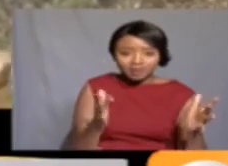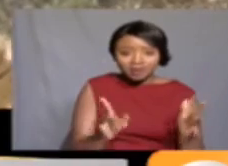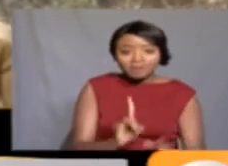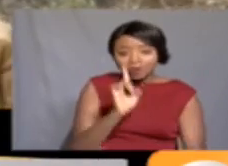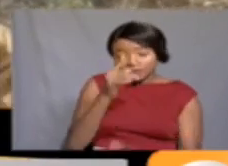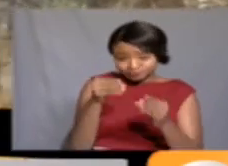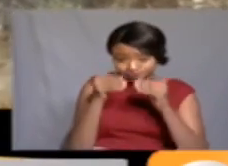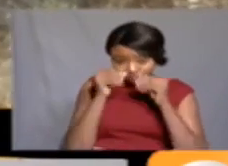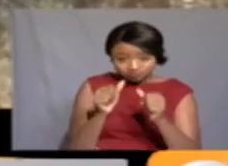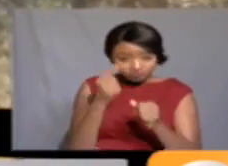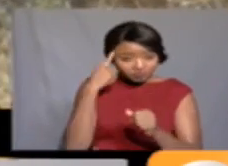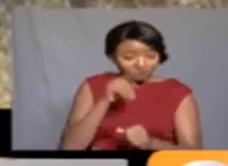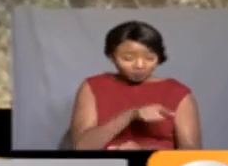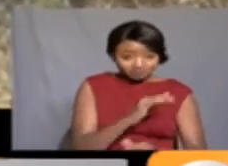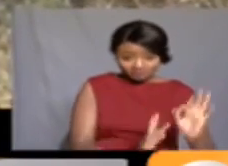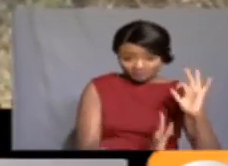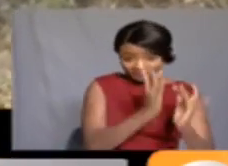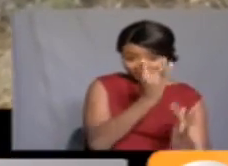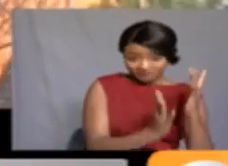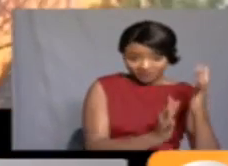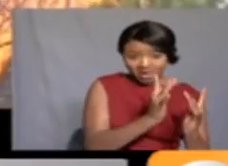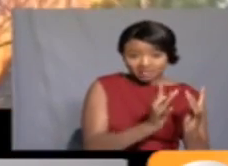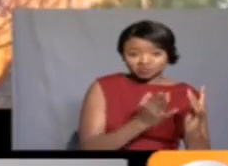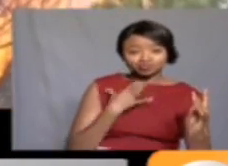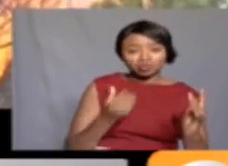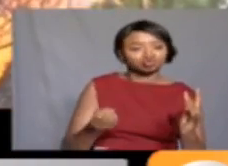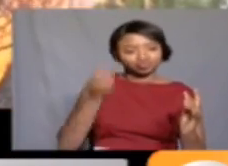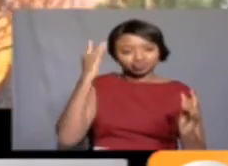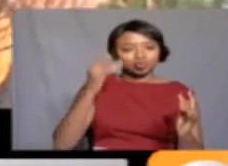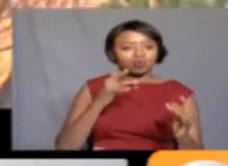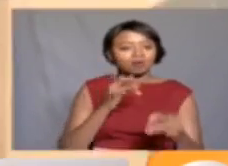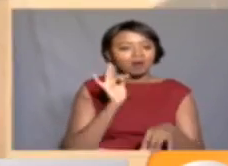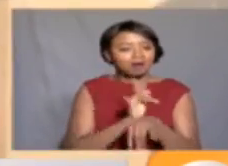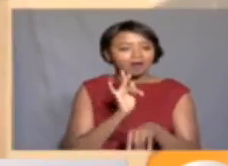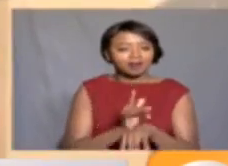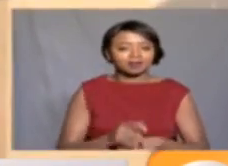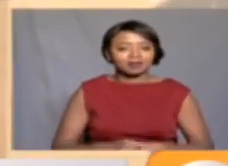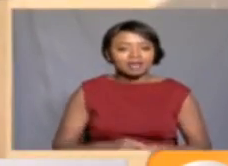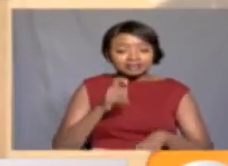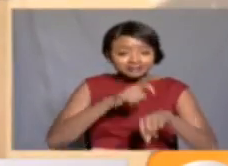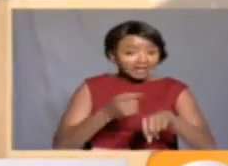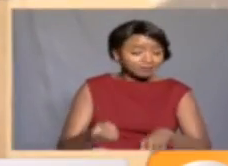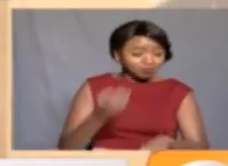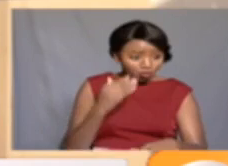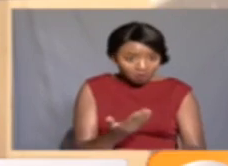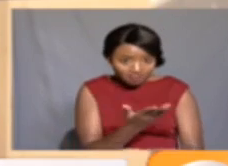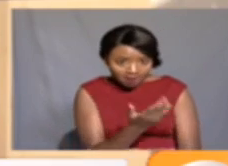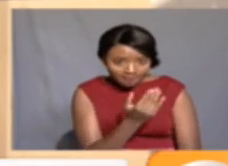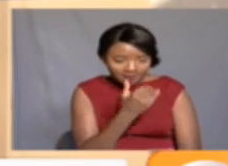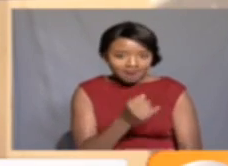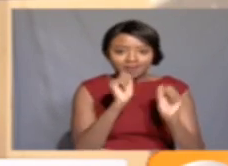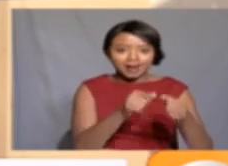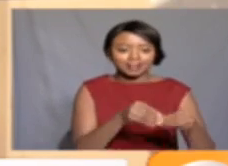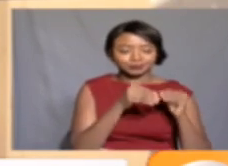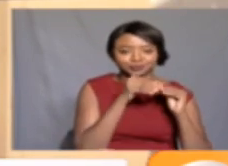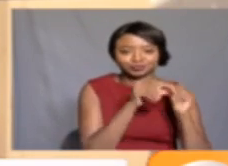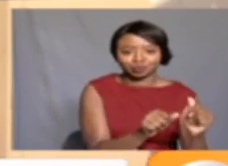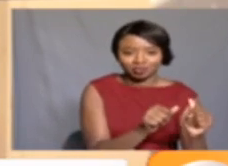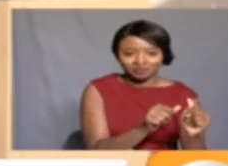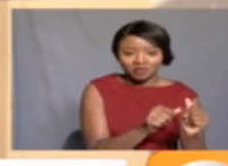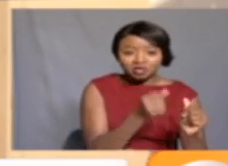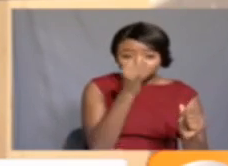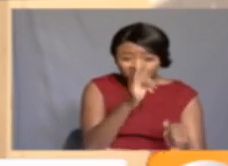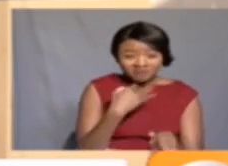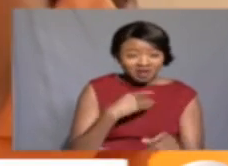to wildfires is early detection, because early detection will lead to early suppression. So when you have a system